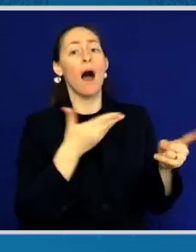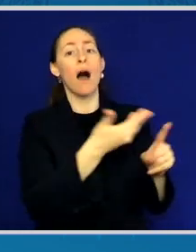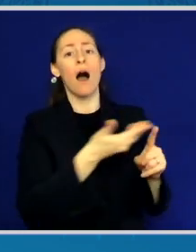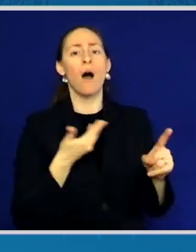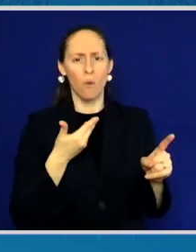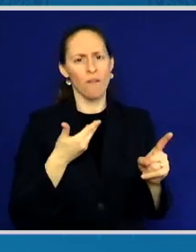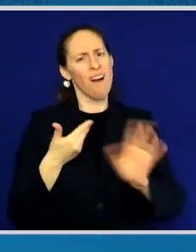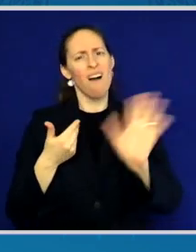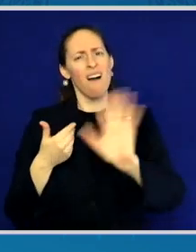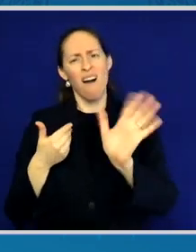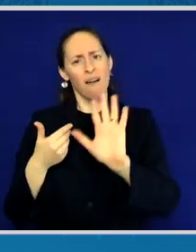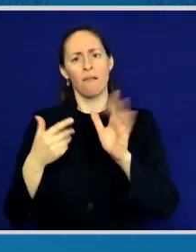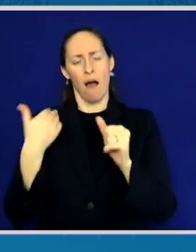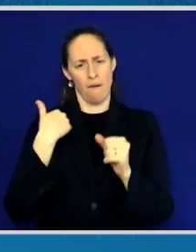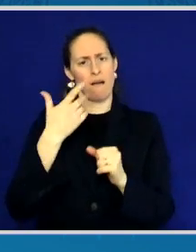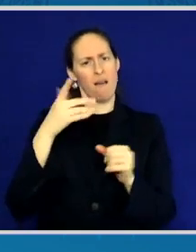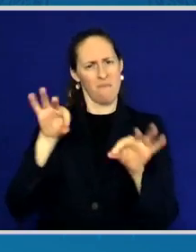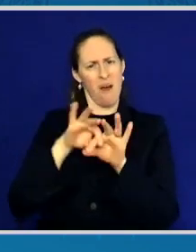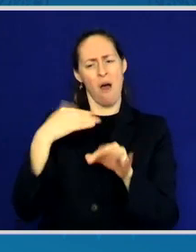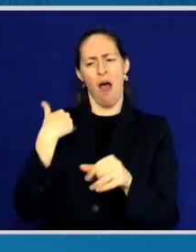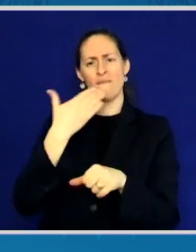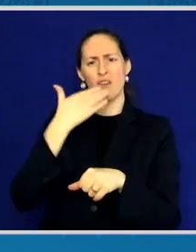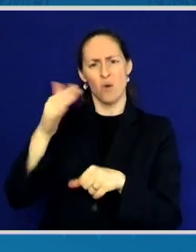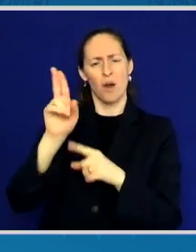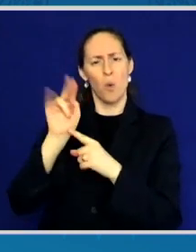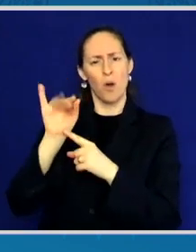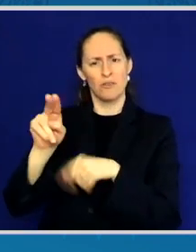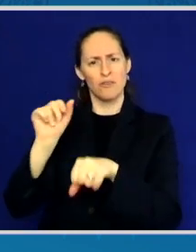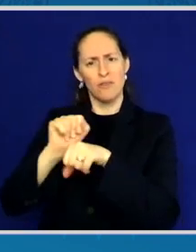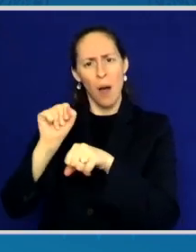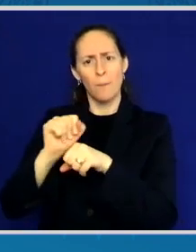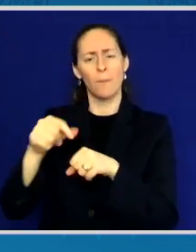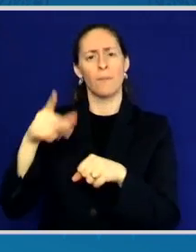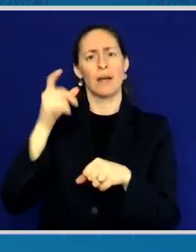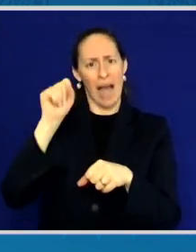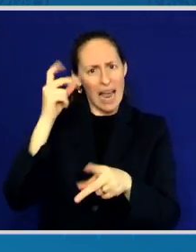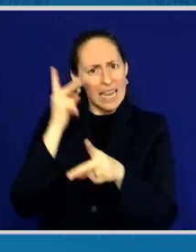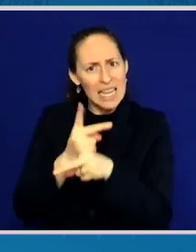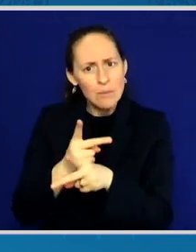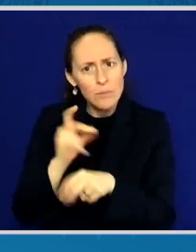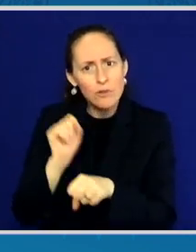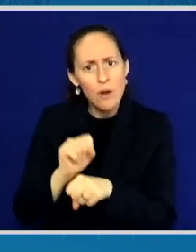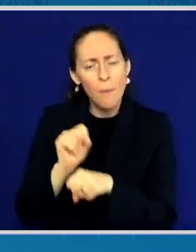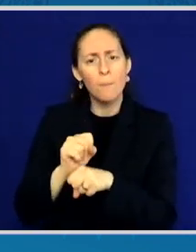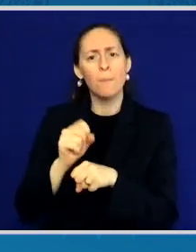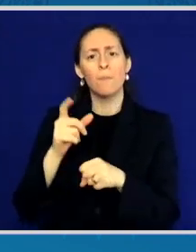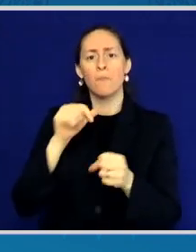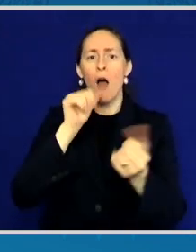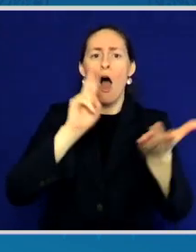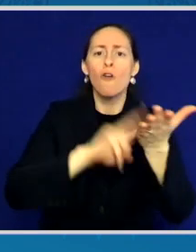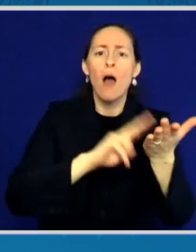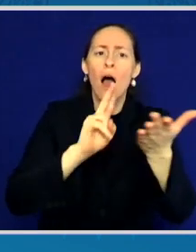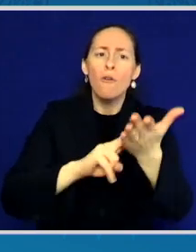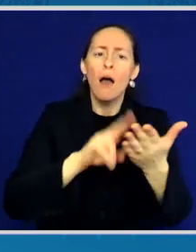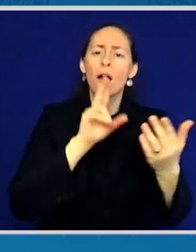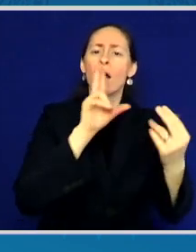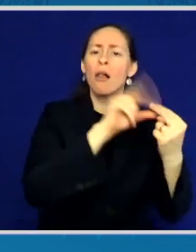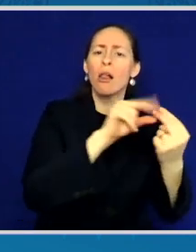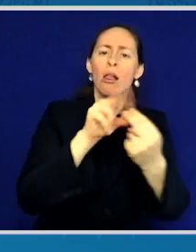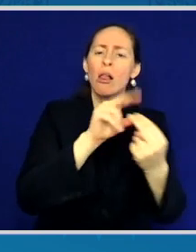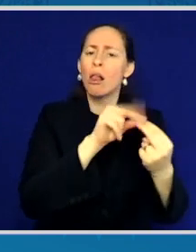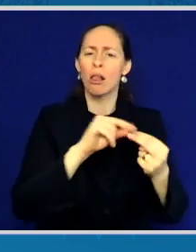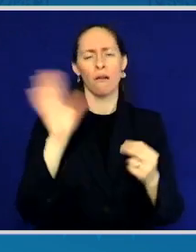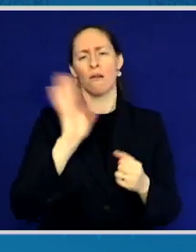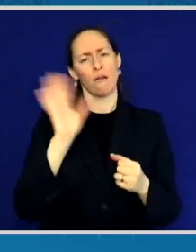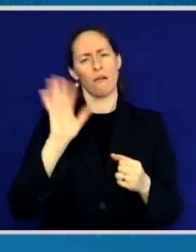jobs, not being contracted. We're going to help you keep our jobs here, grow. This is exciting for us. So I'm